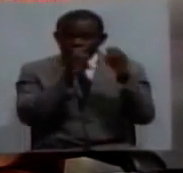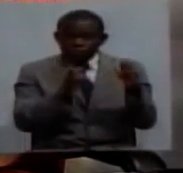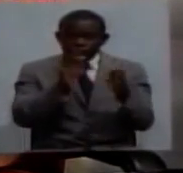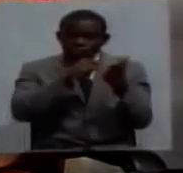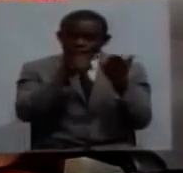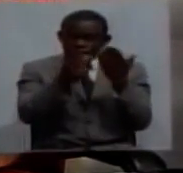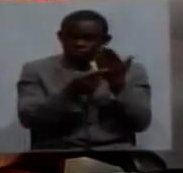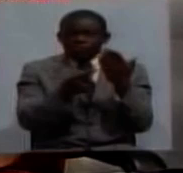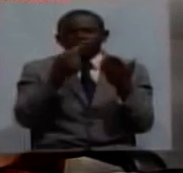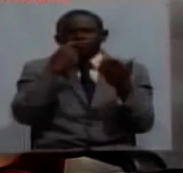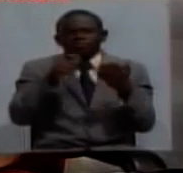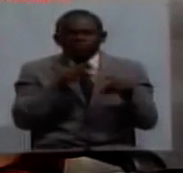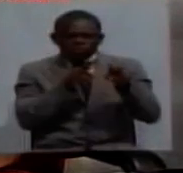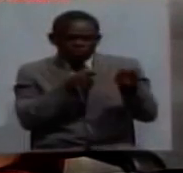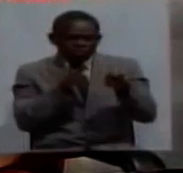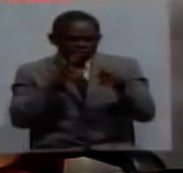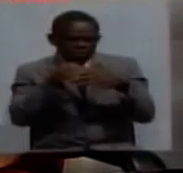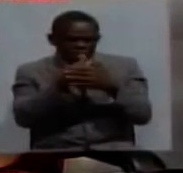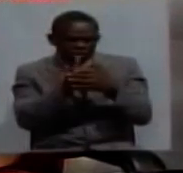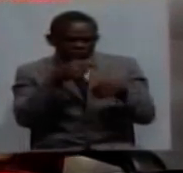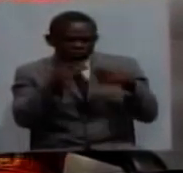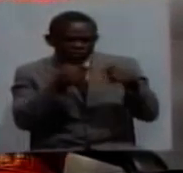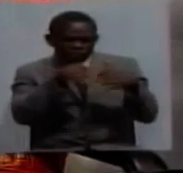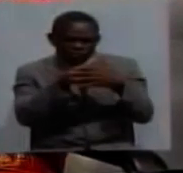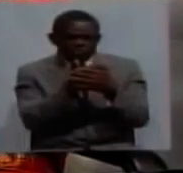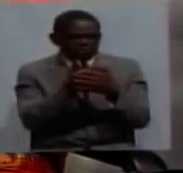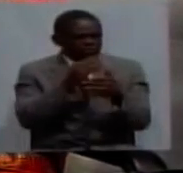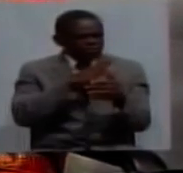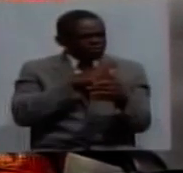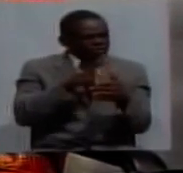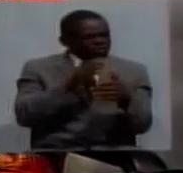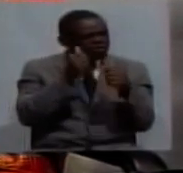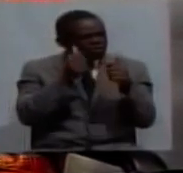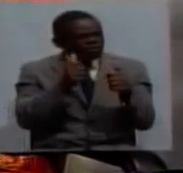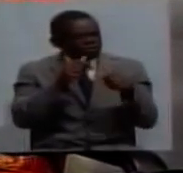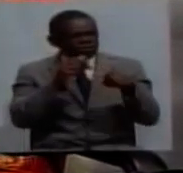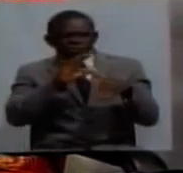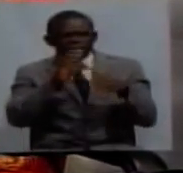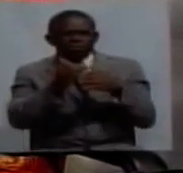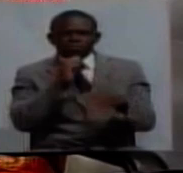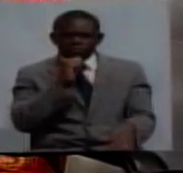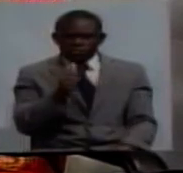be change direction and say this is not working. So there's been a weakness in the sense that